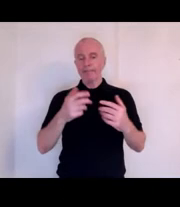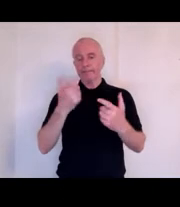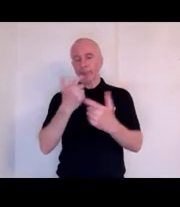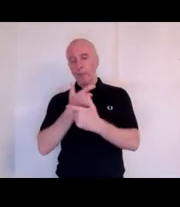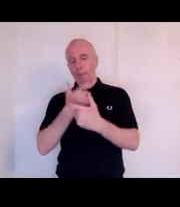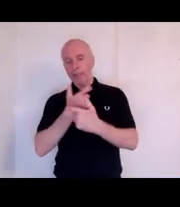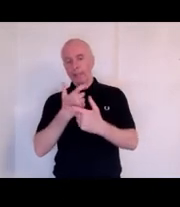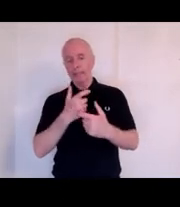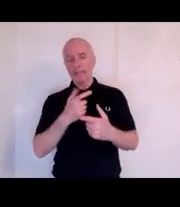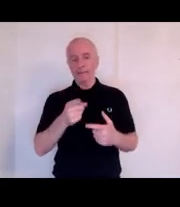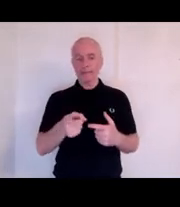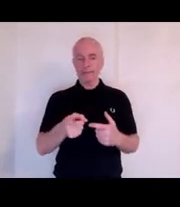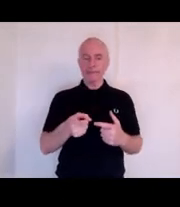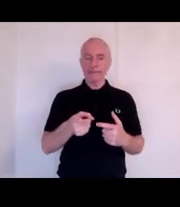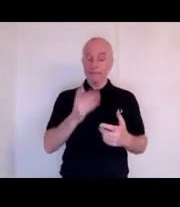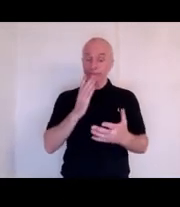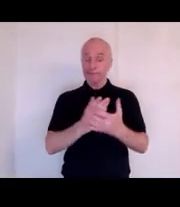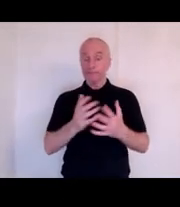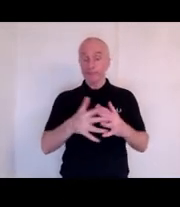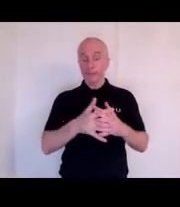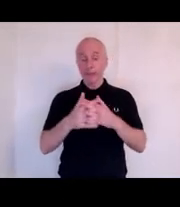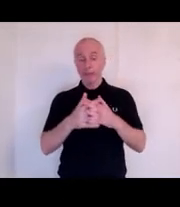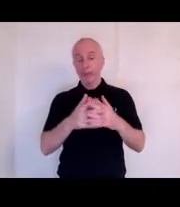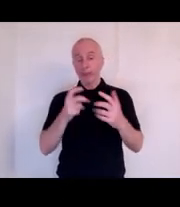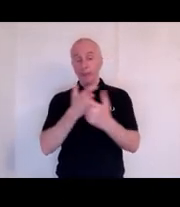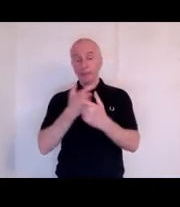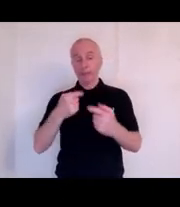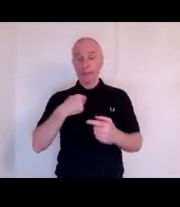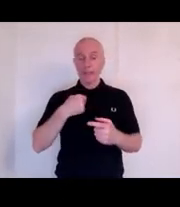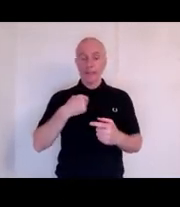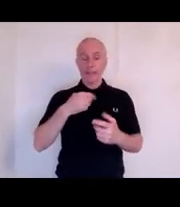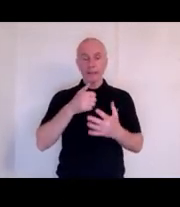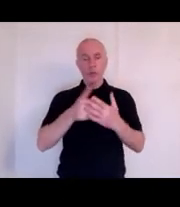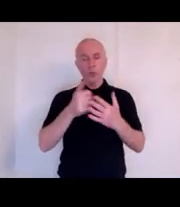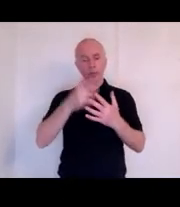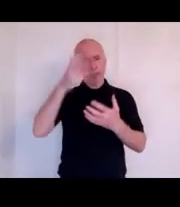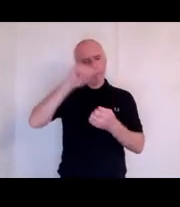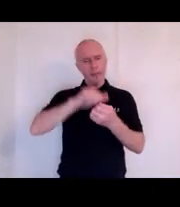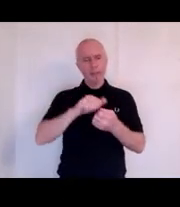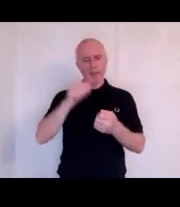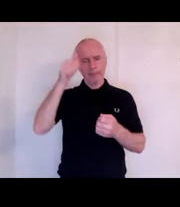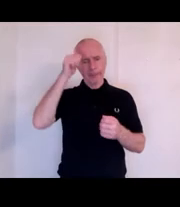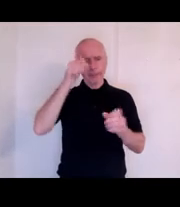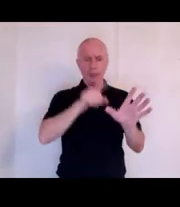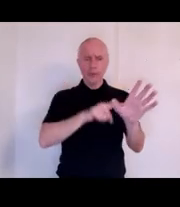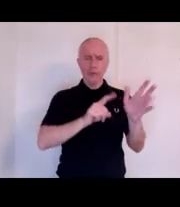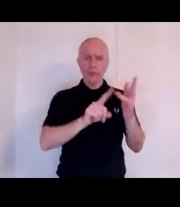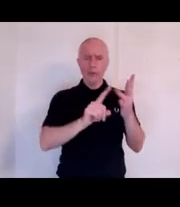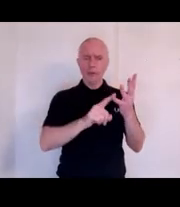American comedy. And I always remember this scene out of Young Sheldon that you may have seen before.